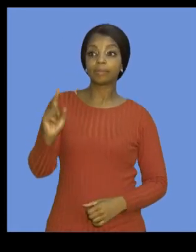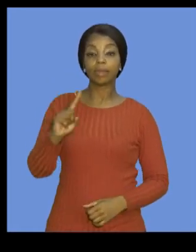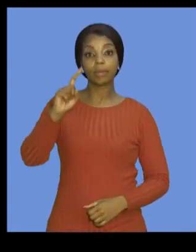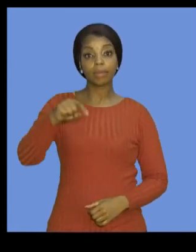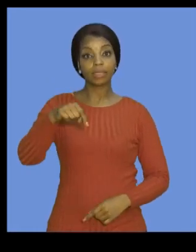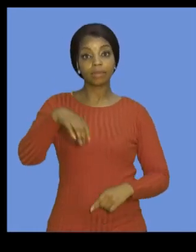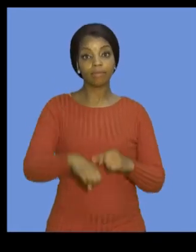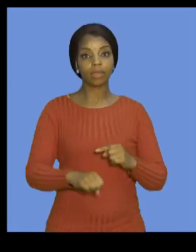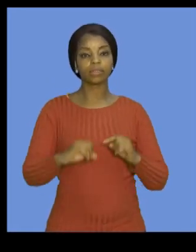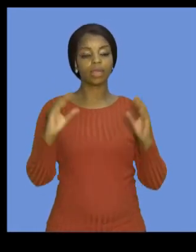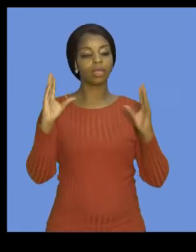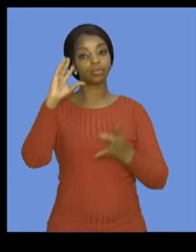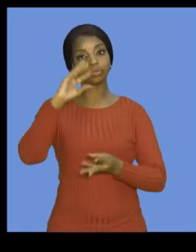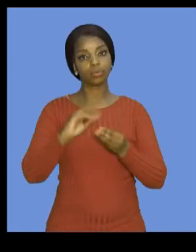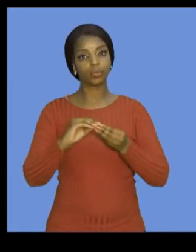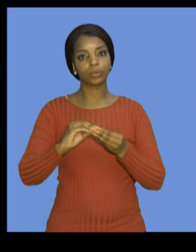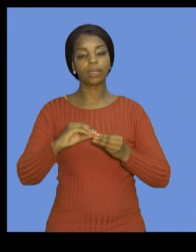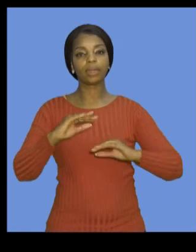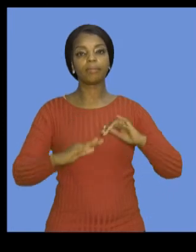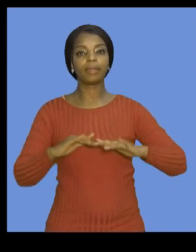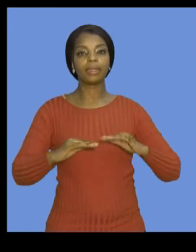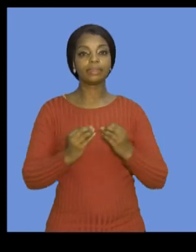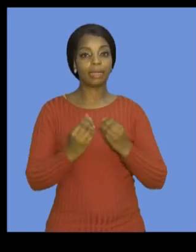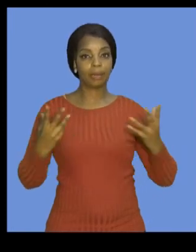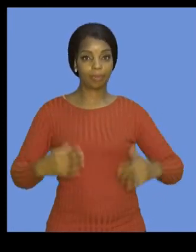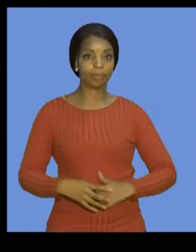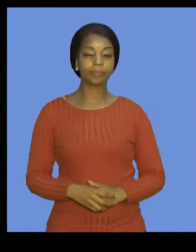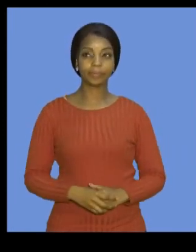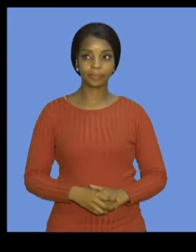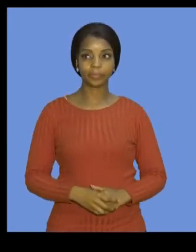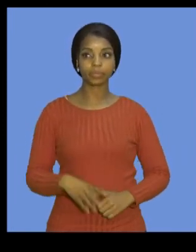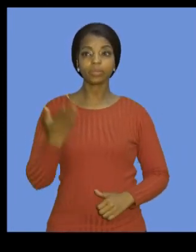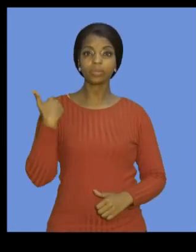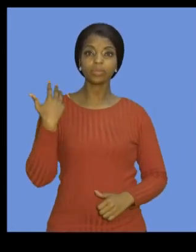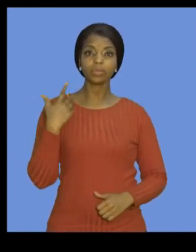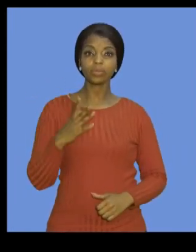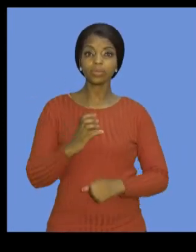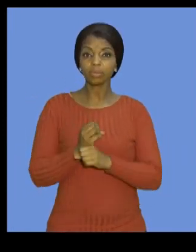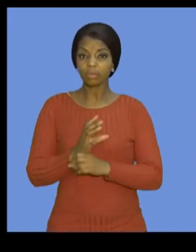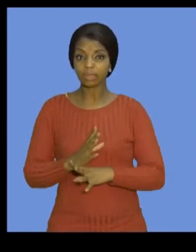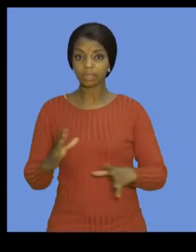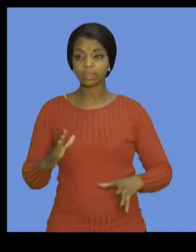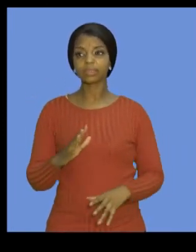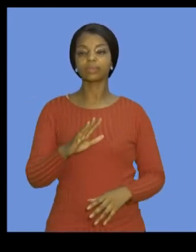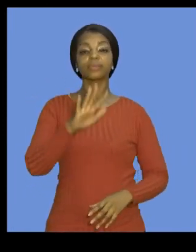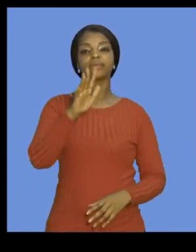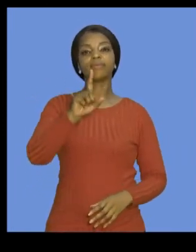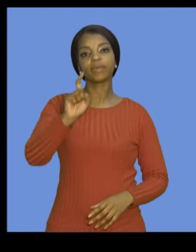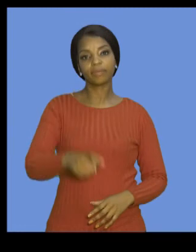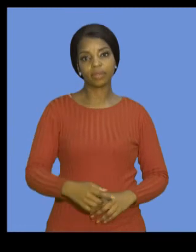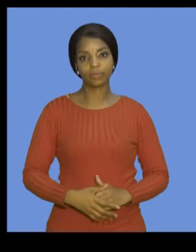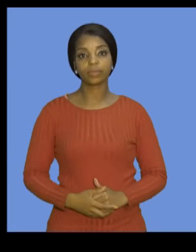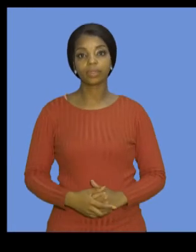means it was 5,000, the time was that, the principal amount grew by that. So the accumulated amount